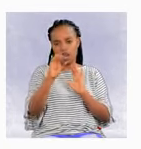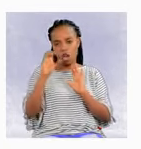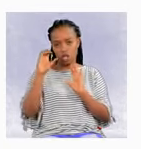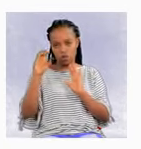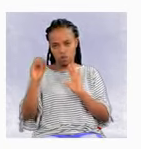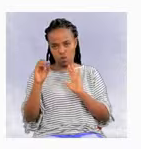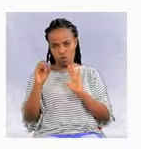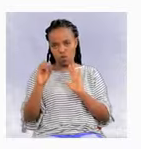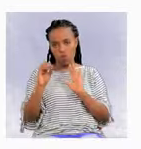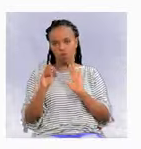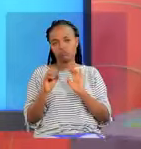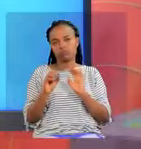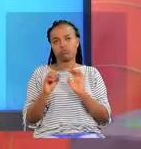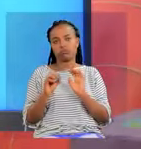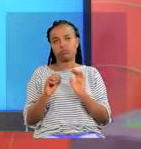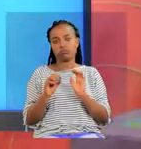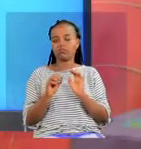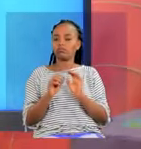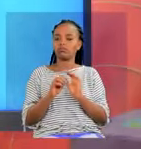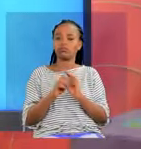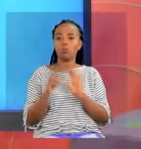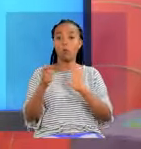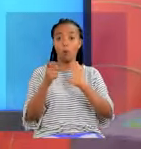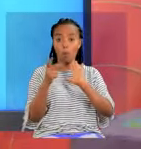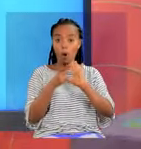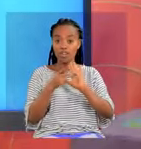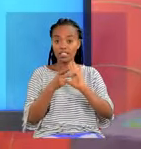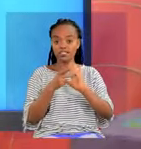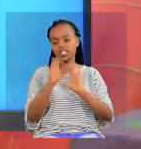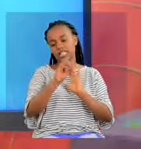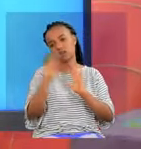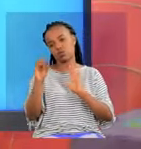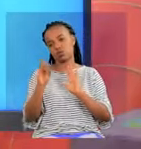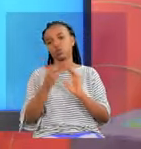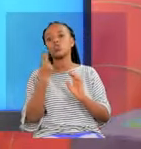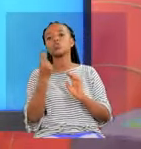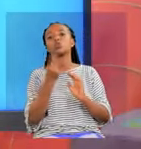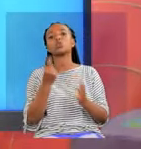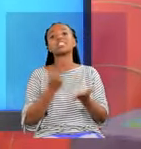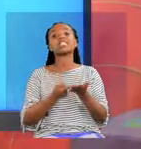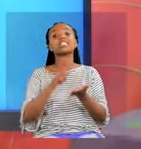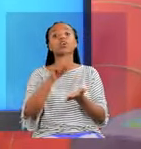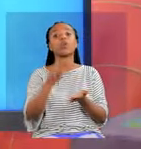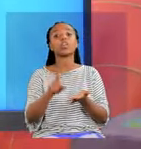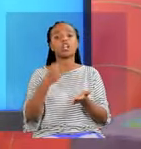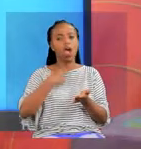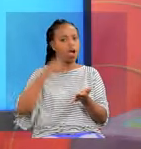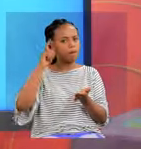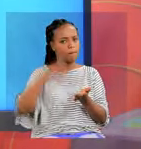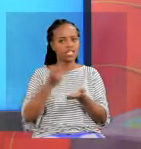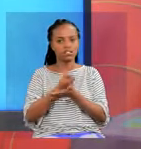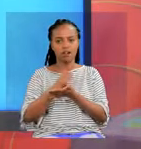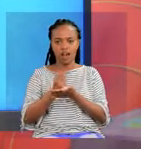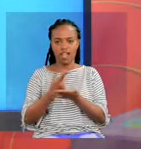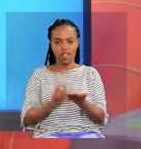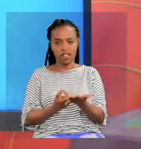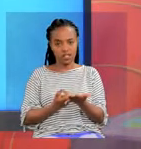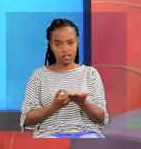The point is 0, 0 here. So to use the equation, I must write